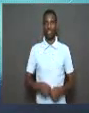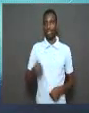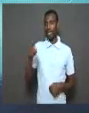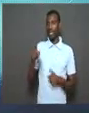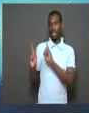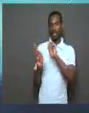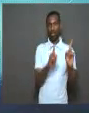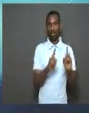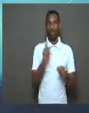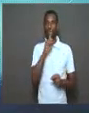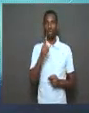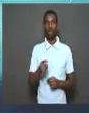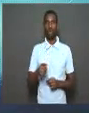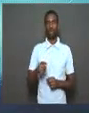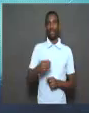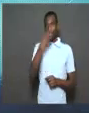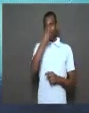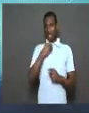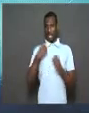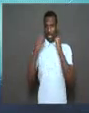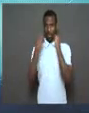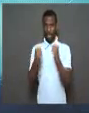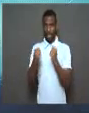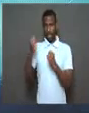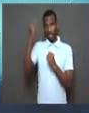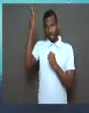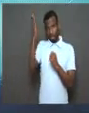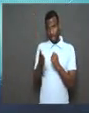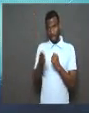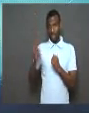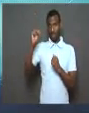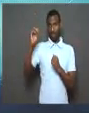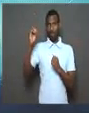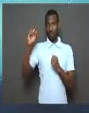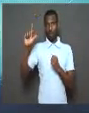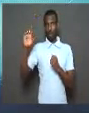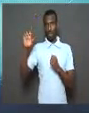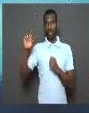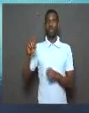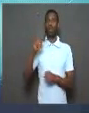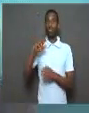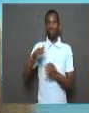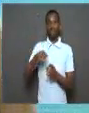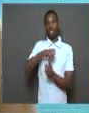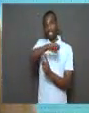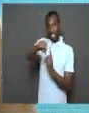which is the heat capacity per mole of substance.